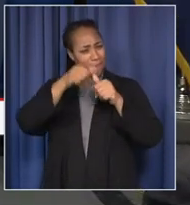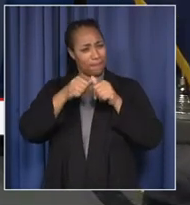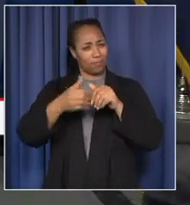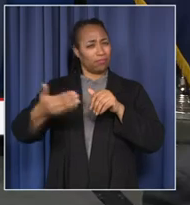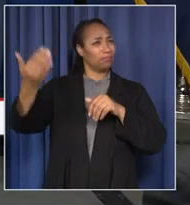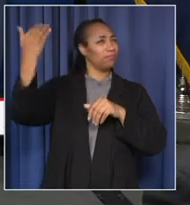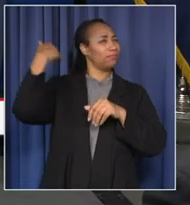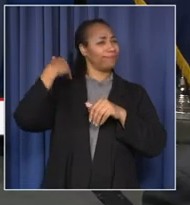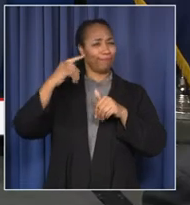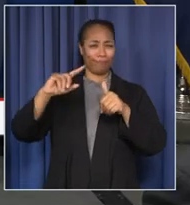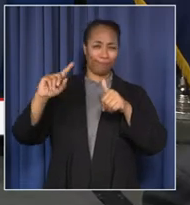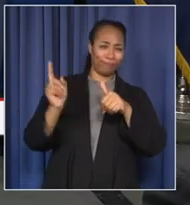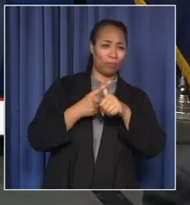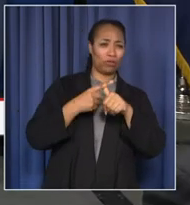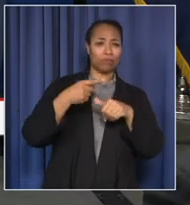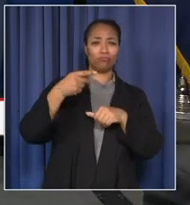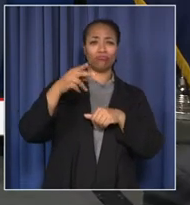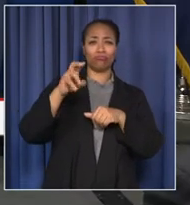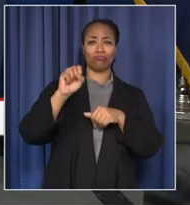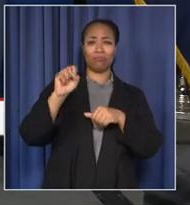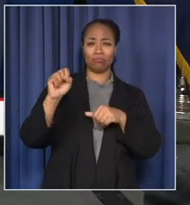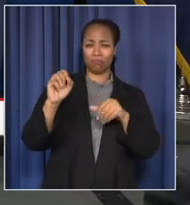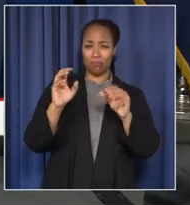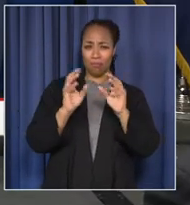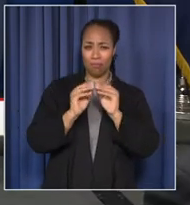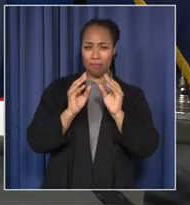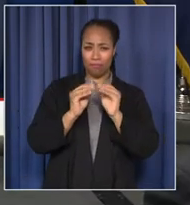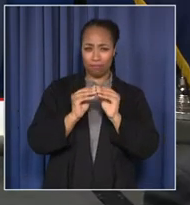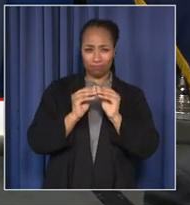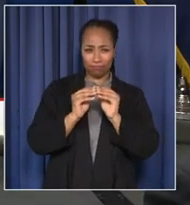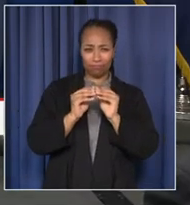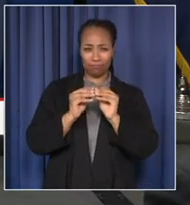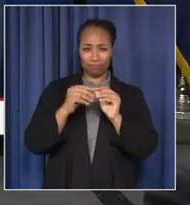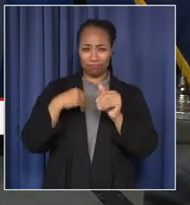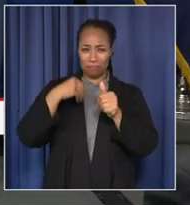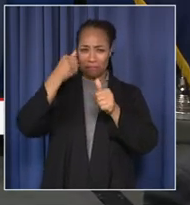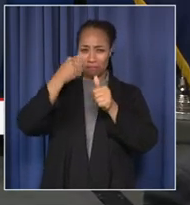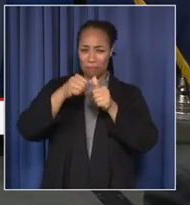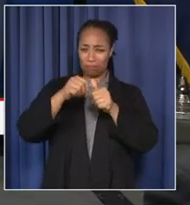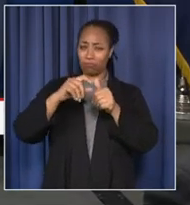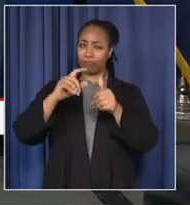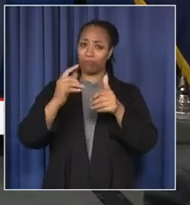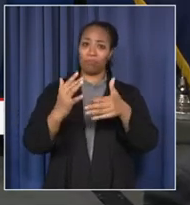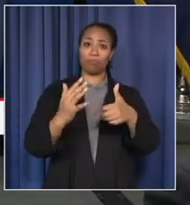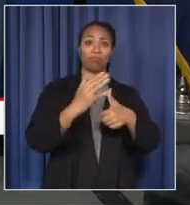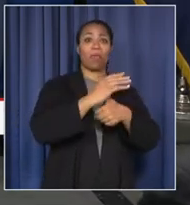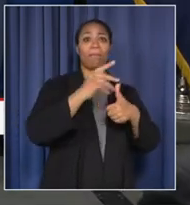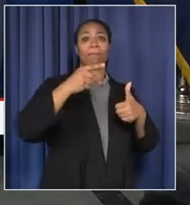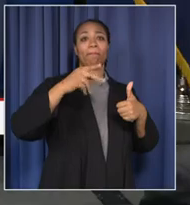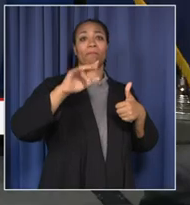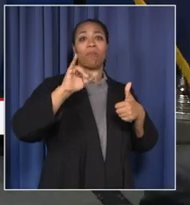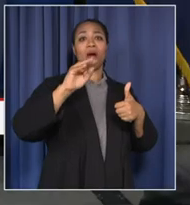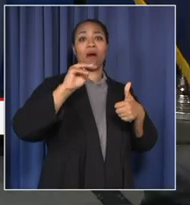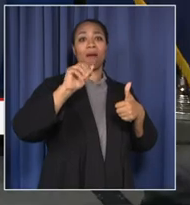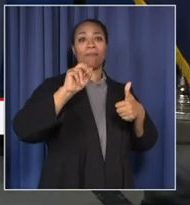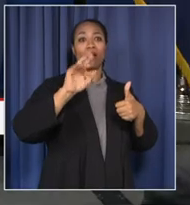the primary in 2014, maybe in this room. In this room. Wow, Yes, I that's have. awesome. Yeah. That's